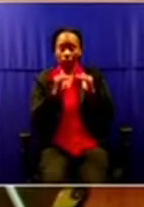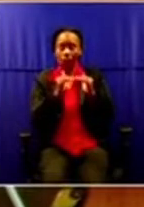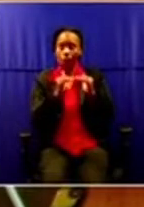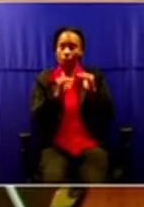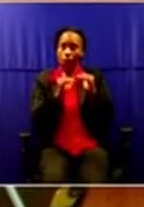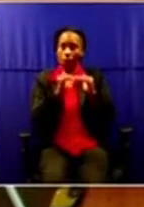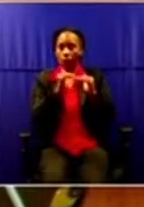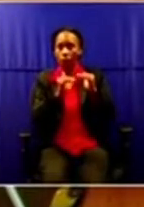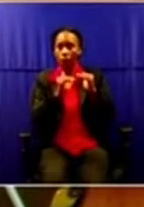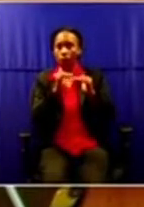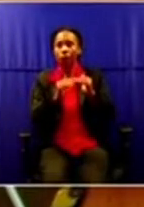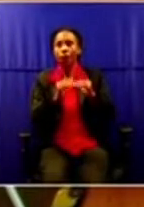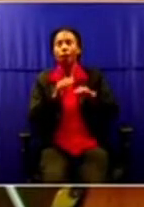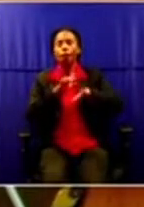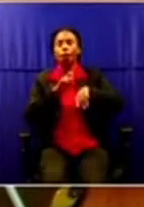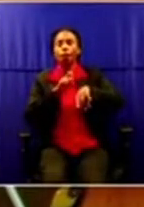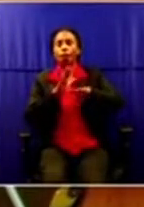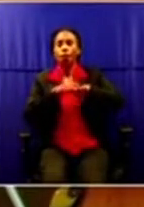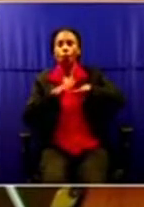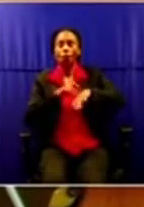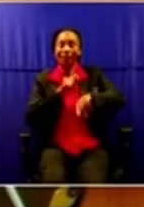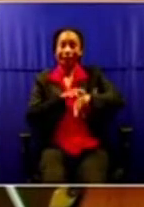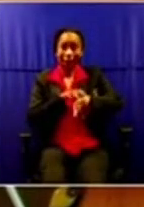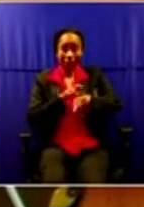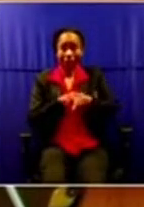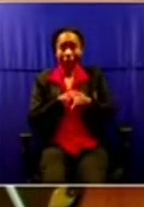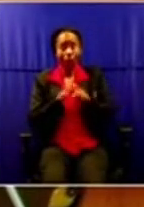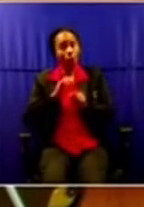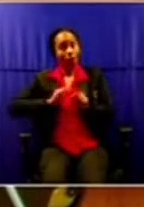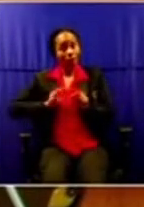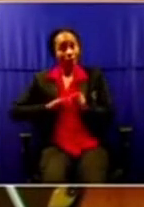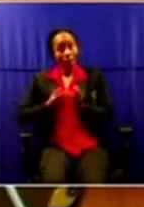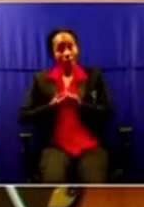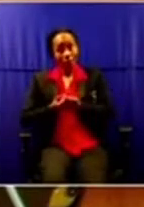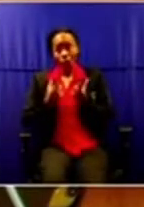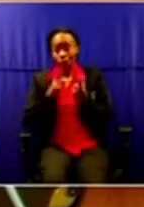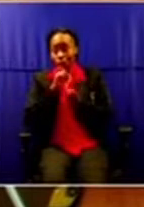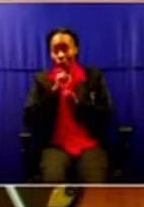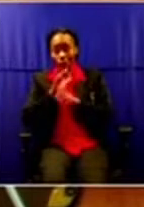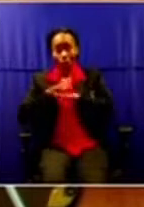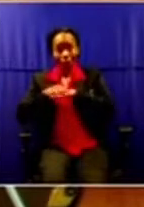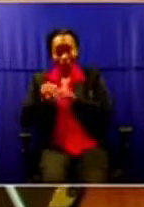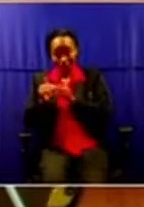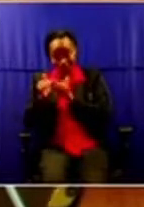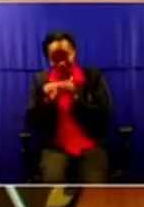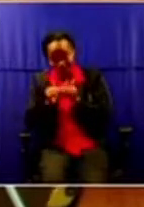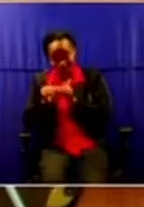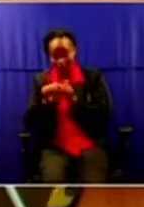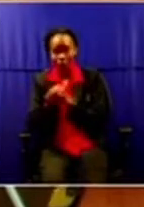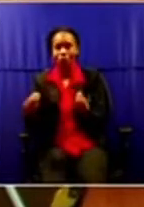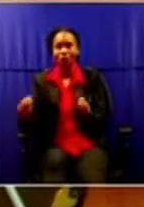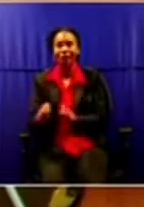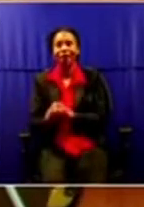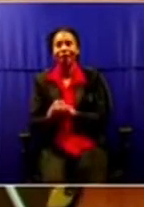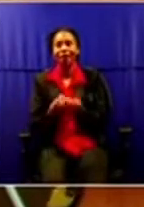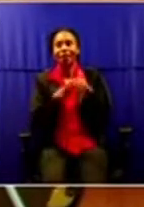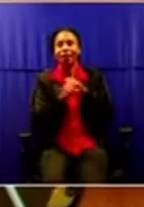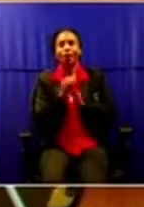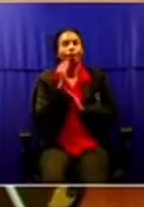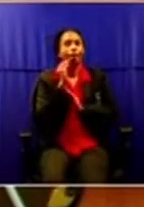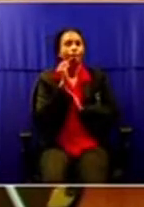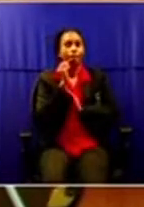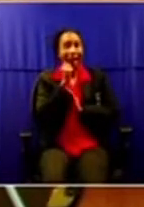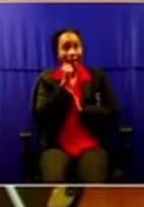that women spend on childcare than men. The data also suggests that while the